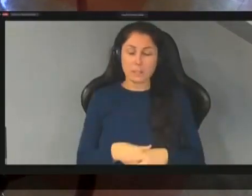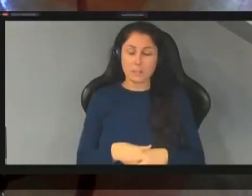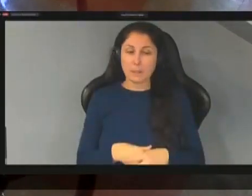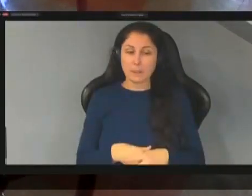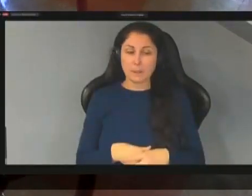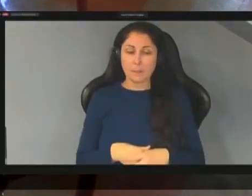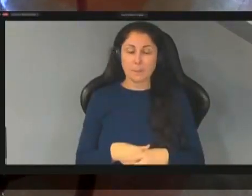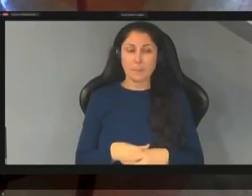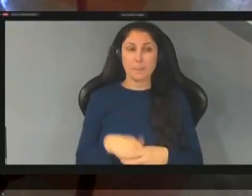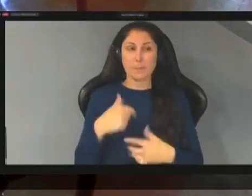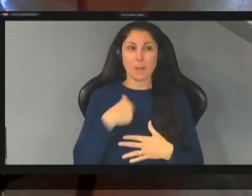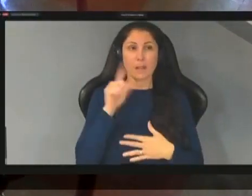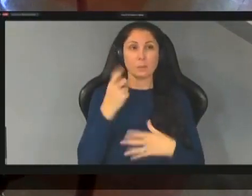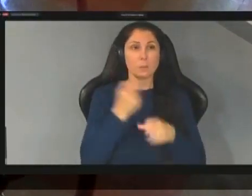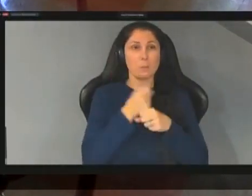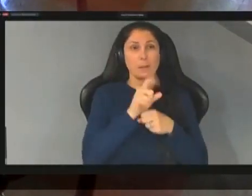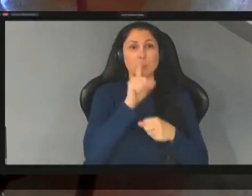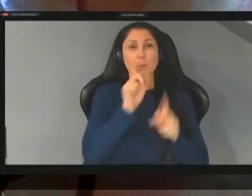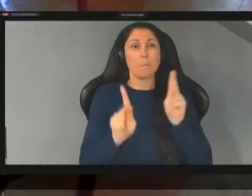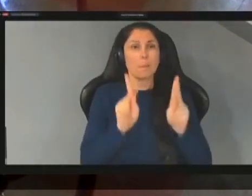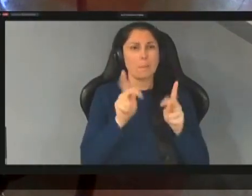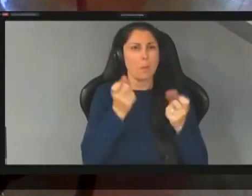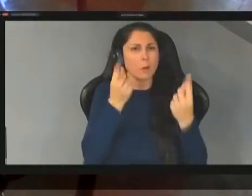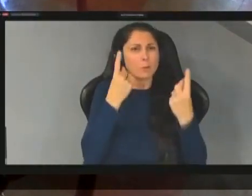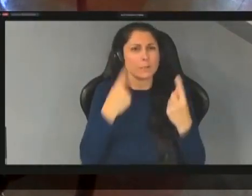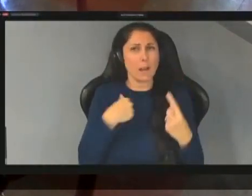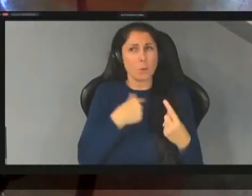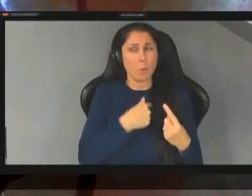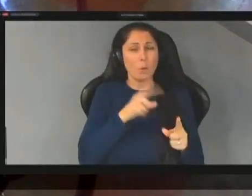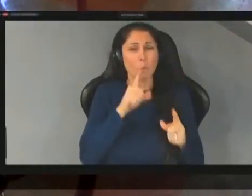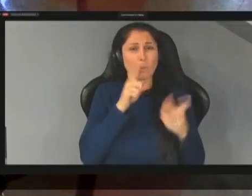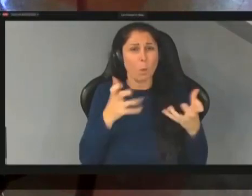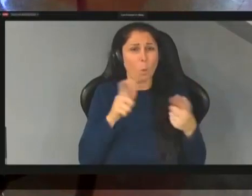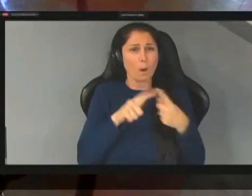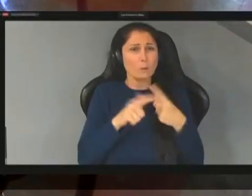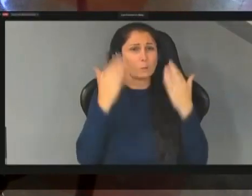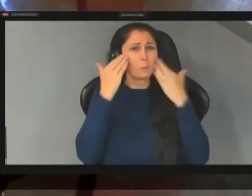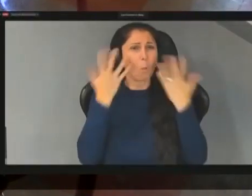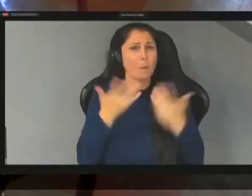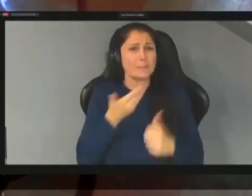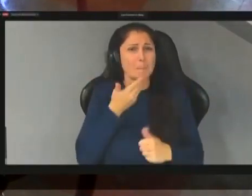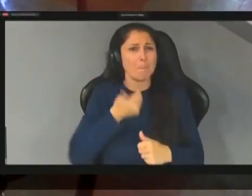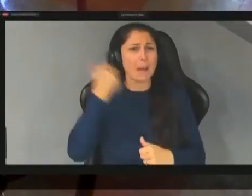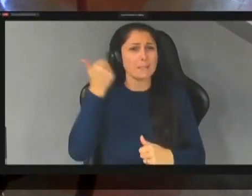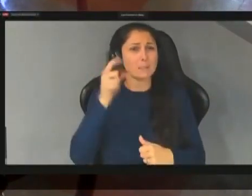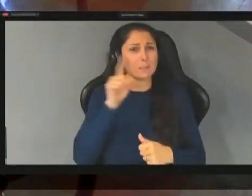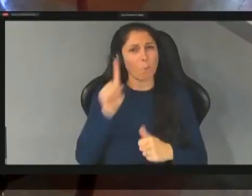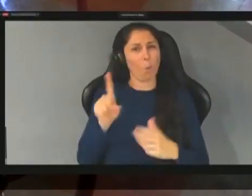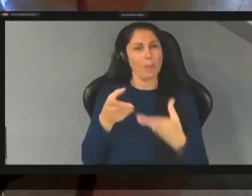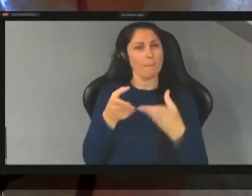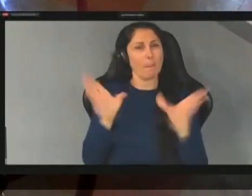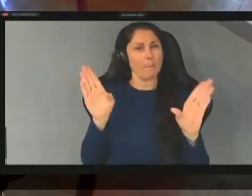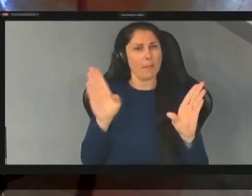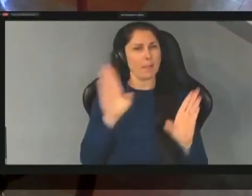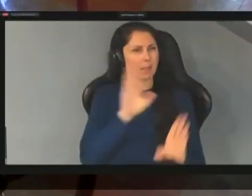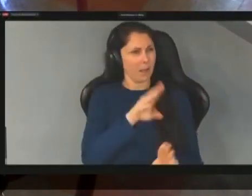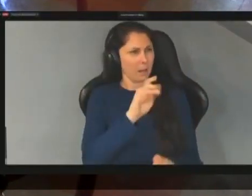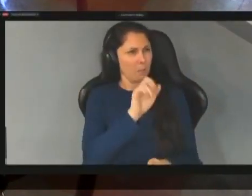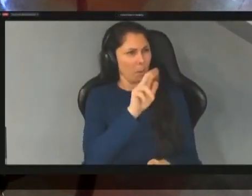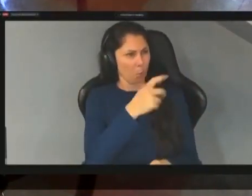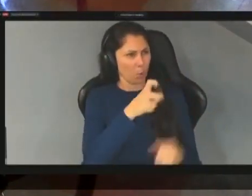I just want to make sure people understand that we really want to hear what's best for the public. Marima, did you want to speak for 3